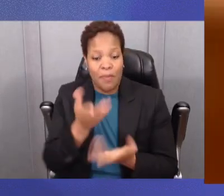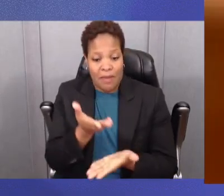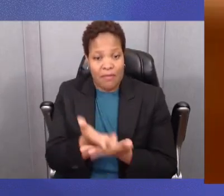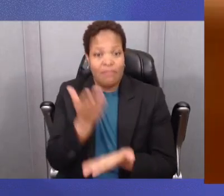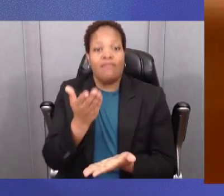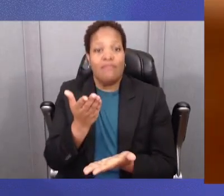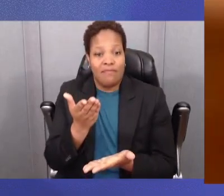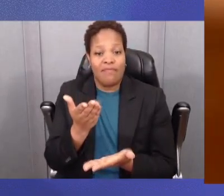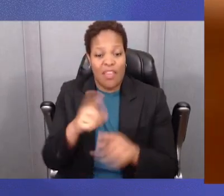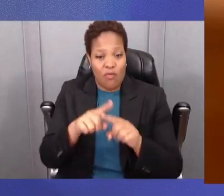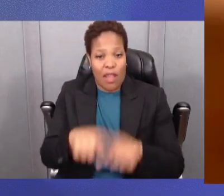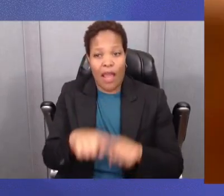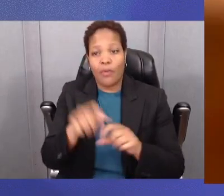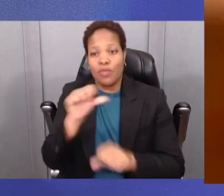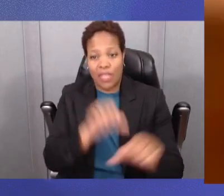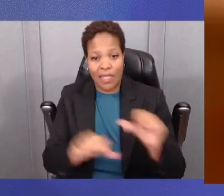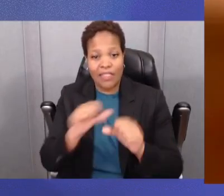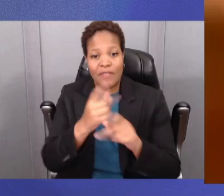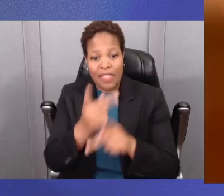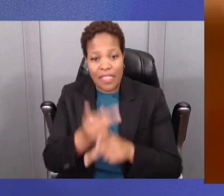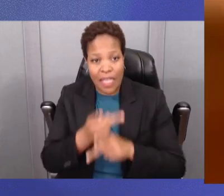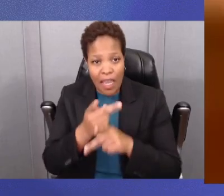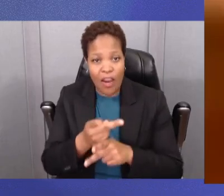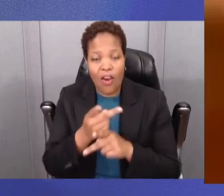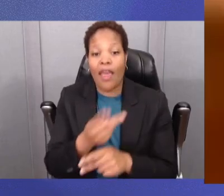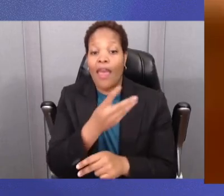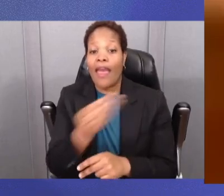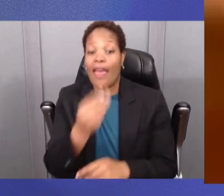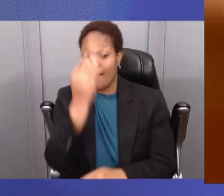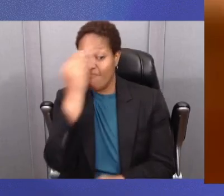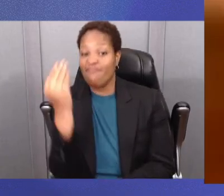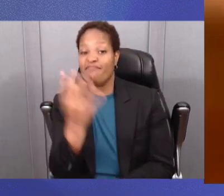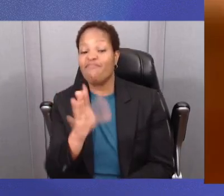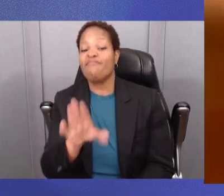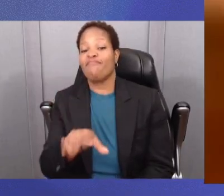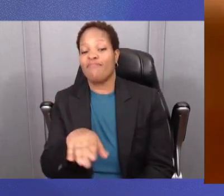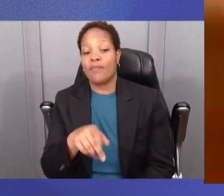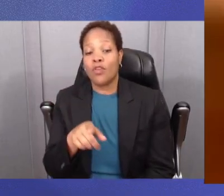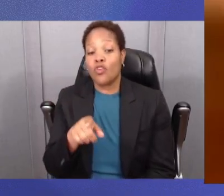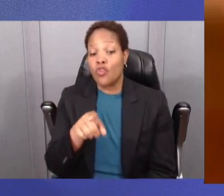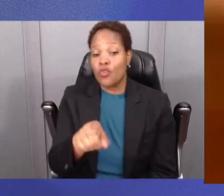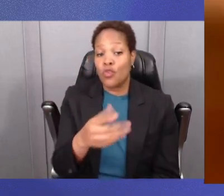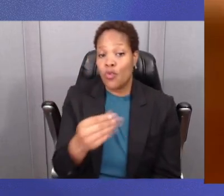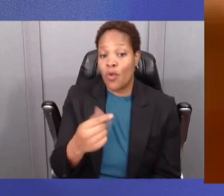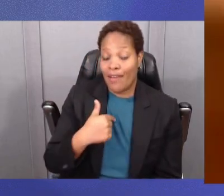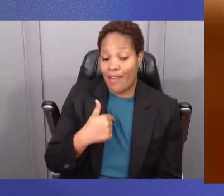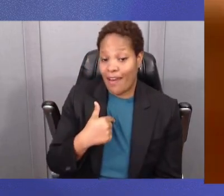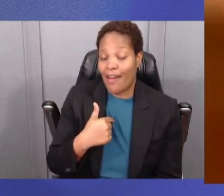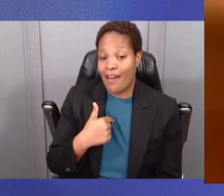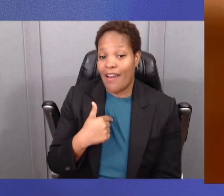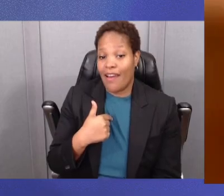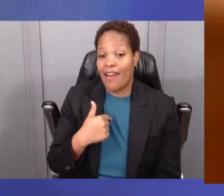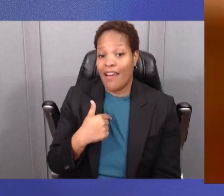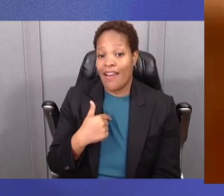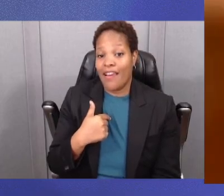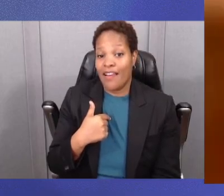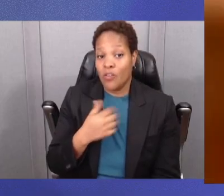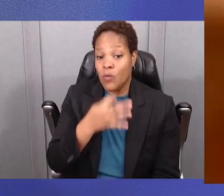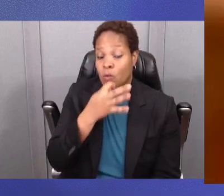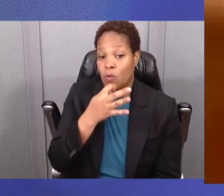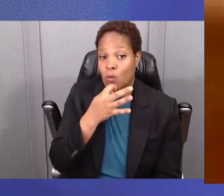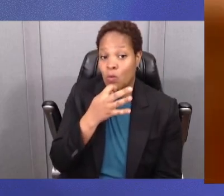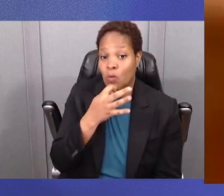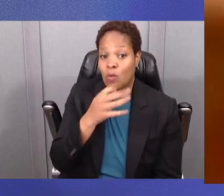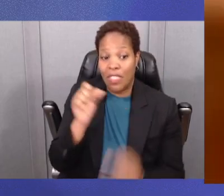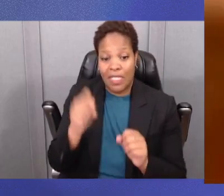scientific care. And by the way, you and I, in a half a minute, can use